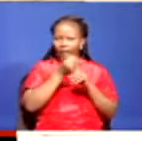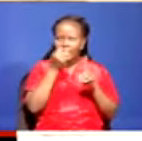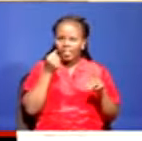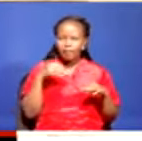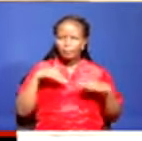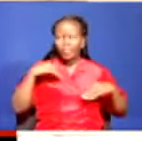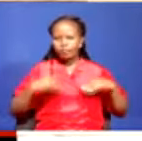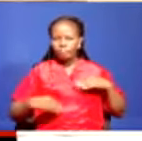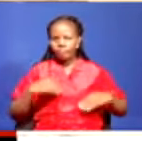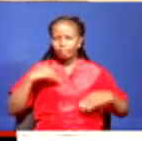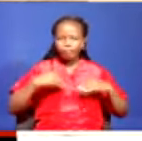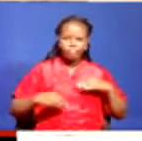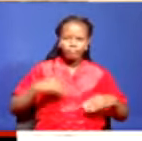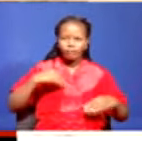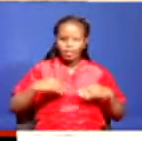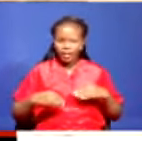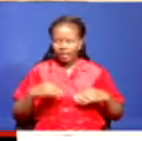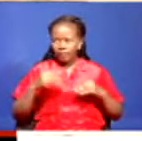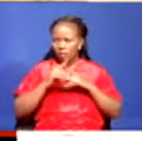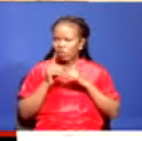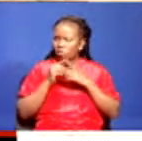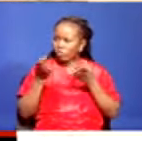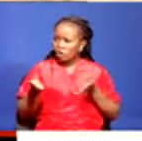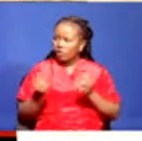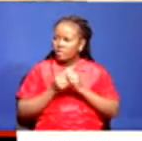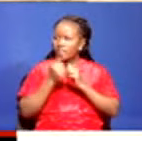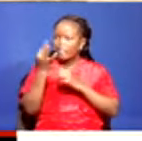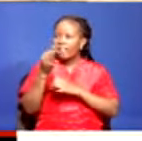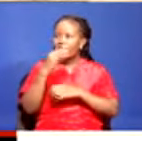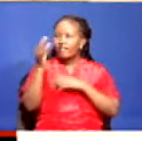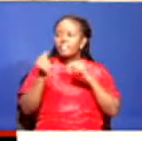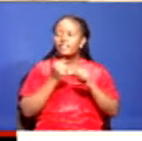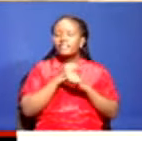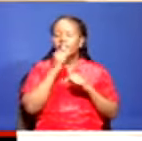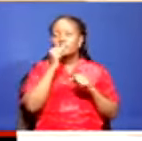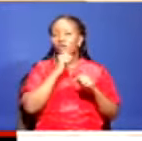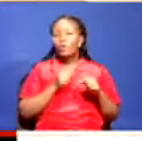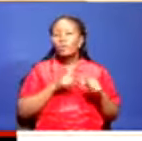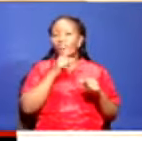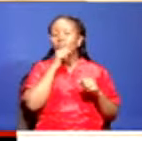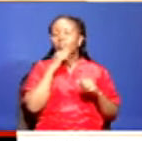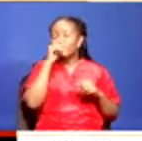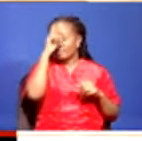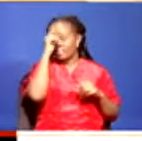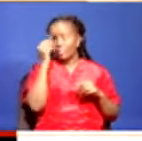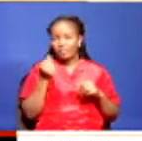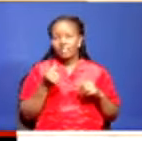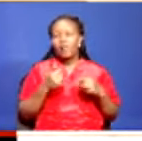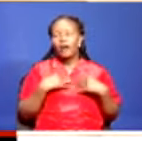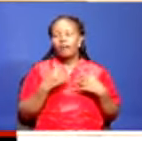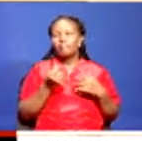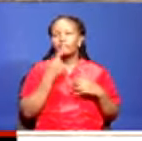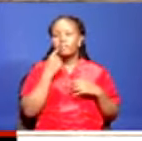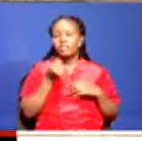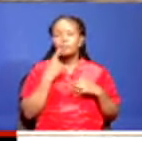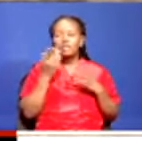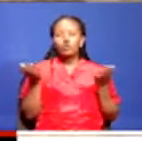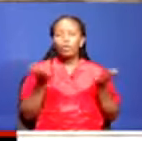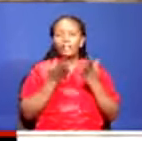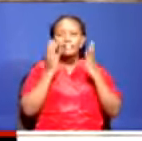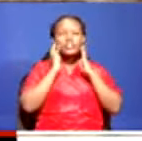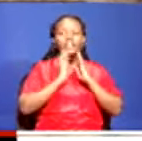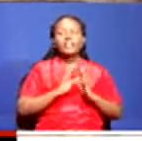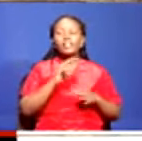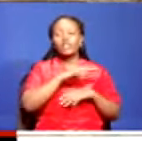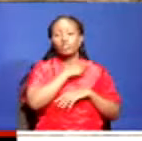The latest attack left a 13-year-old boy in critical condition and he is receiving treatment at the Kenyatta National Hospital